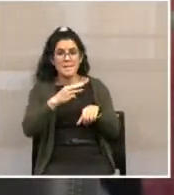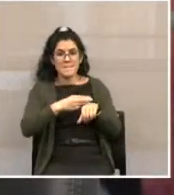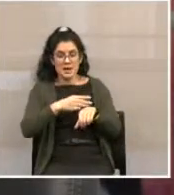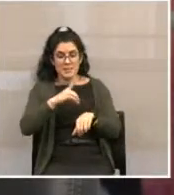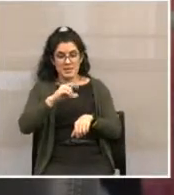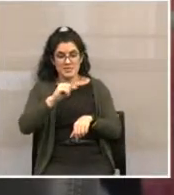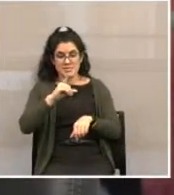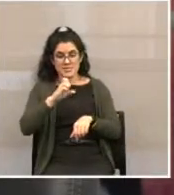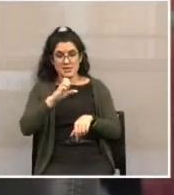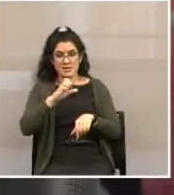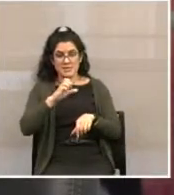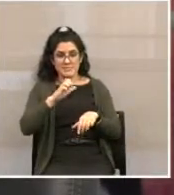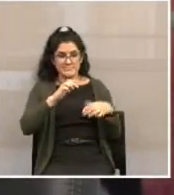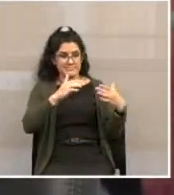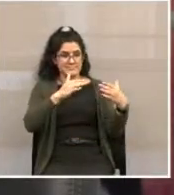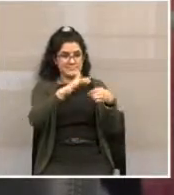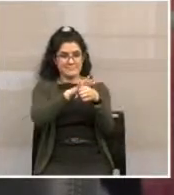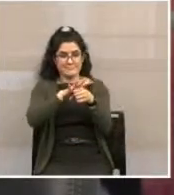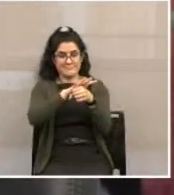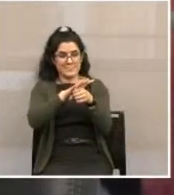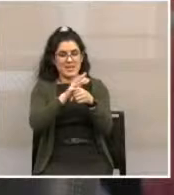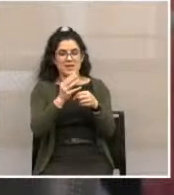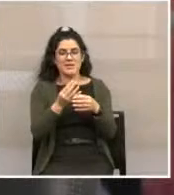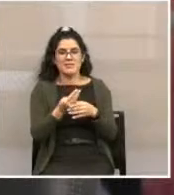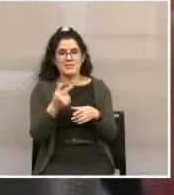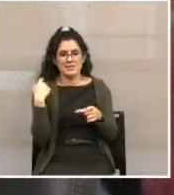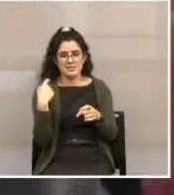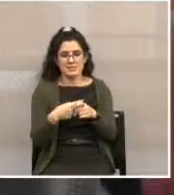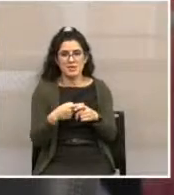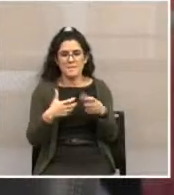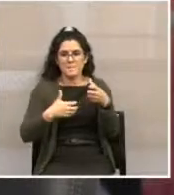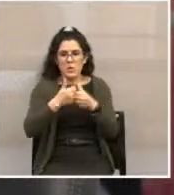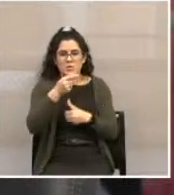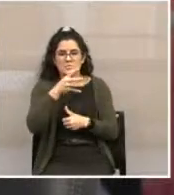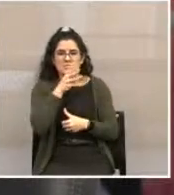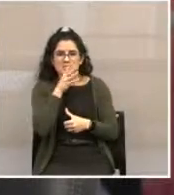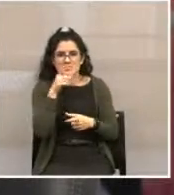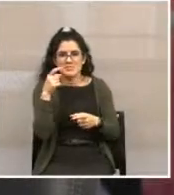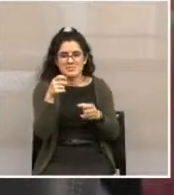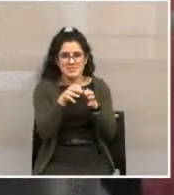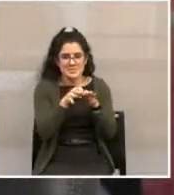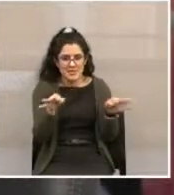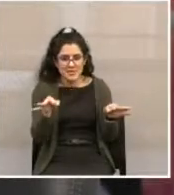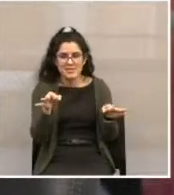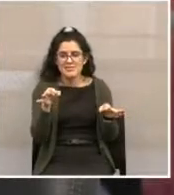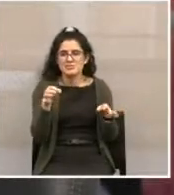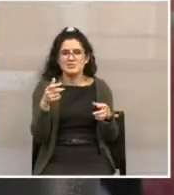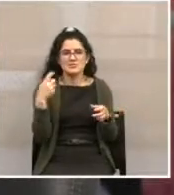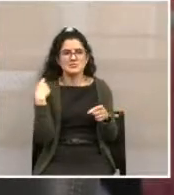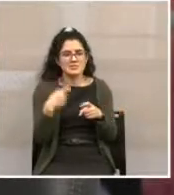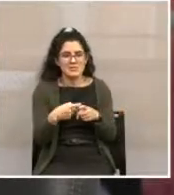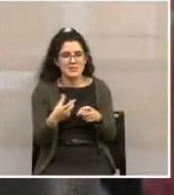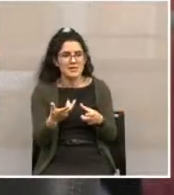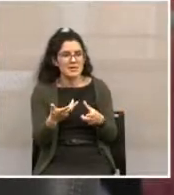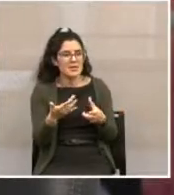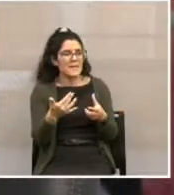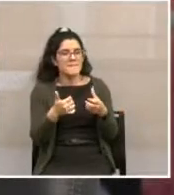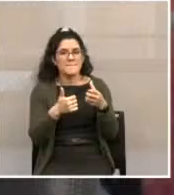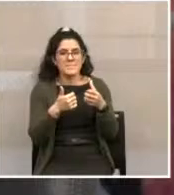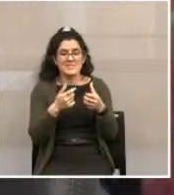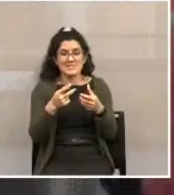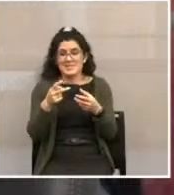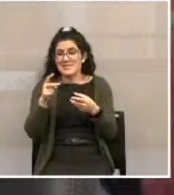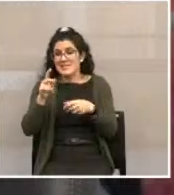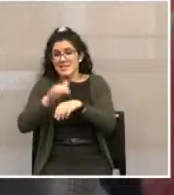a majority Latino population, majority Spanish-speaking community, many voters, English is their